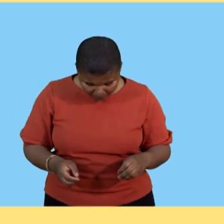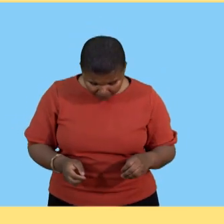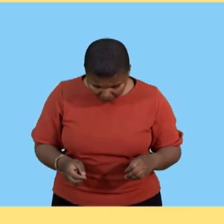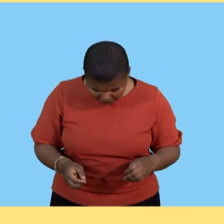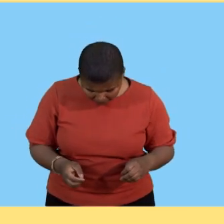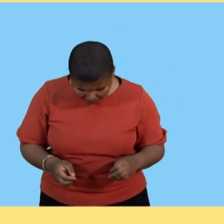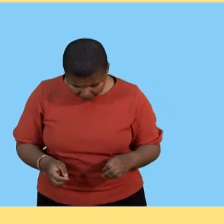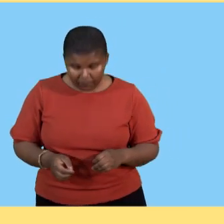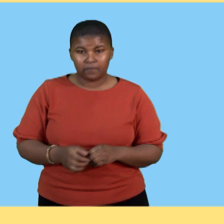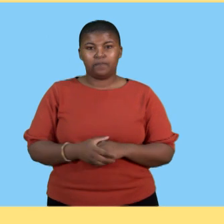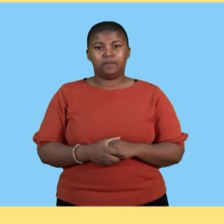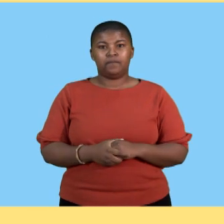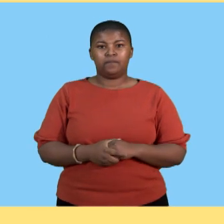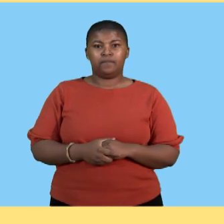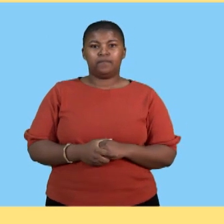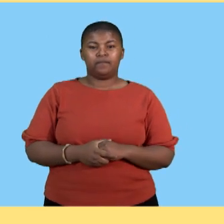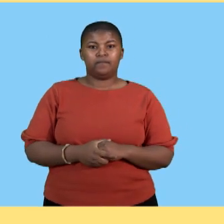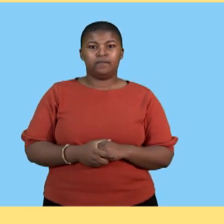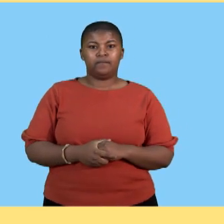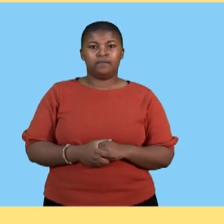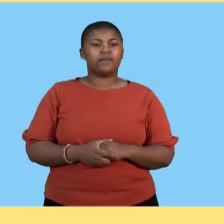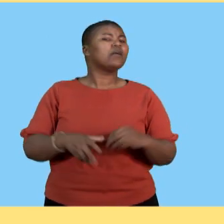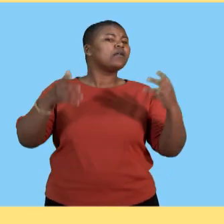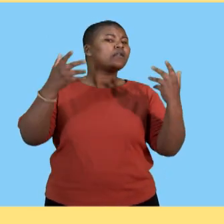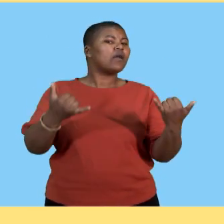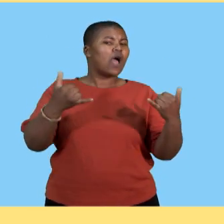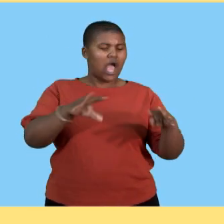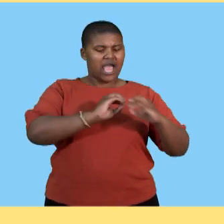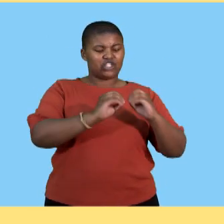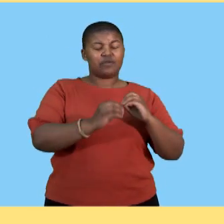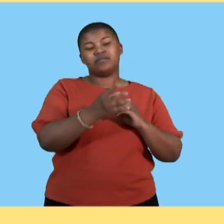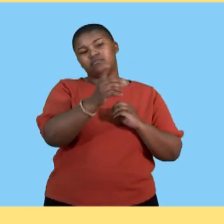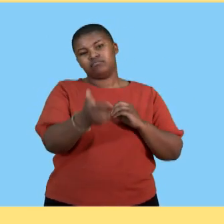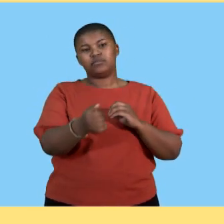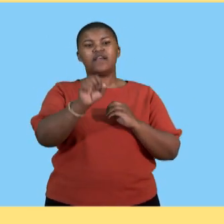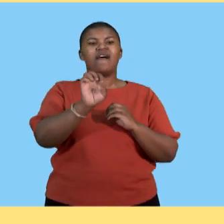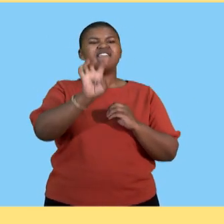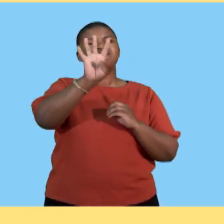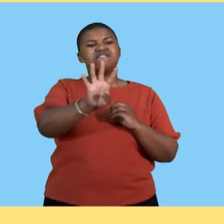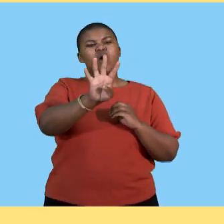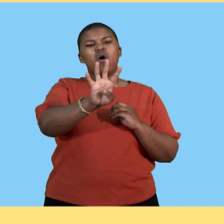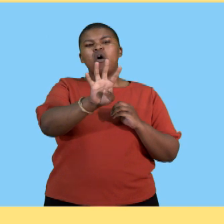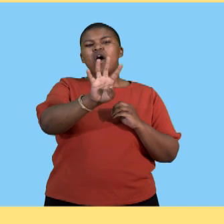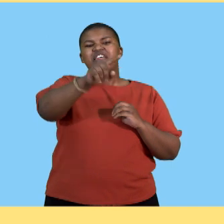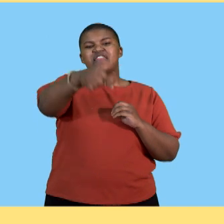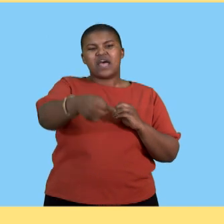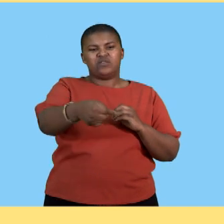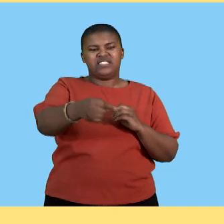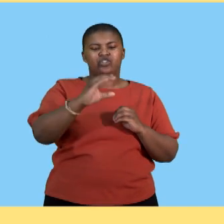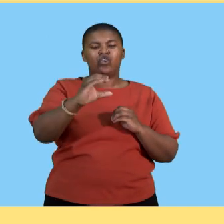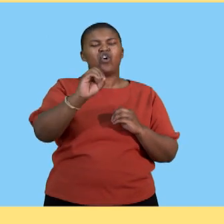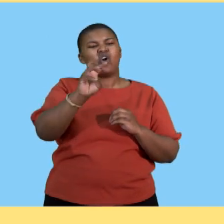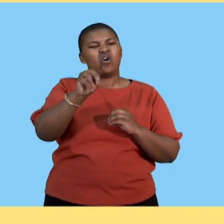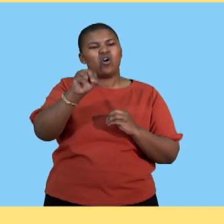my next adjustment reads, commission of 4,000 has not yet been received by the